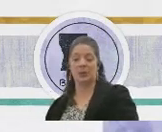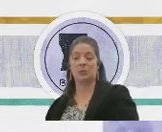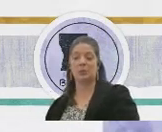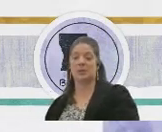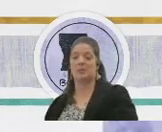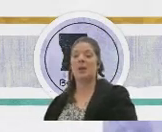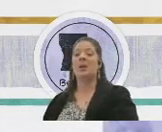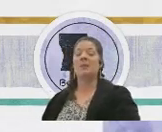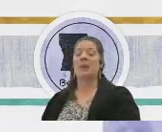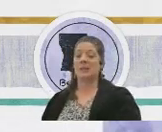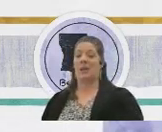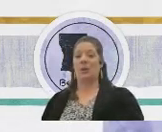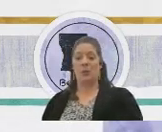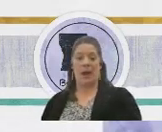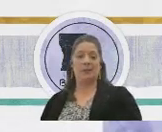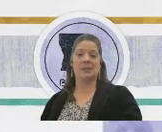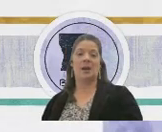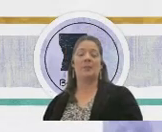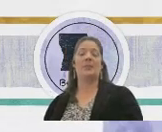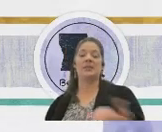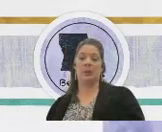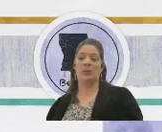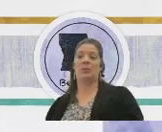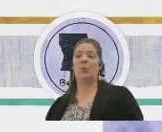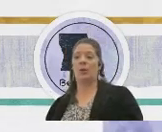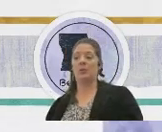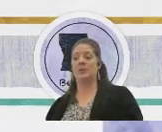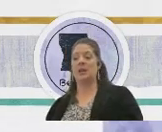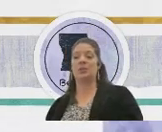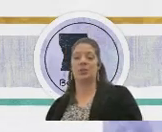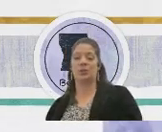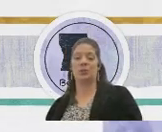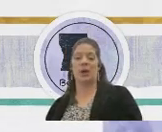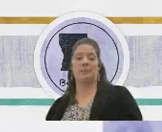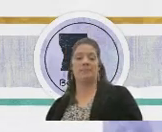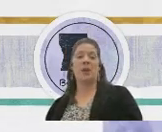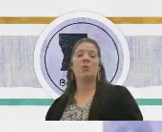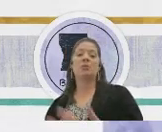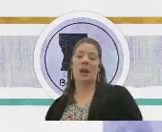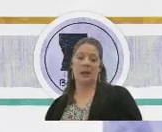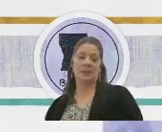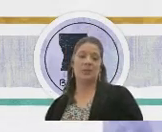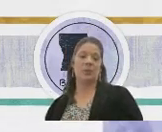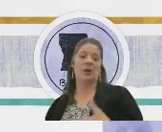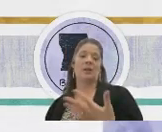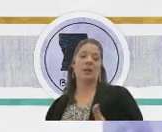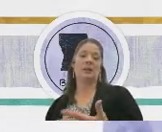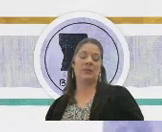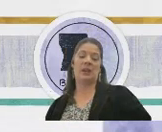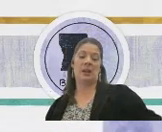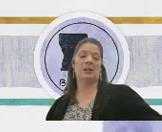as an employee school system, make that request. This bill will seek to correct